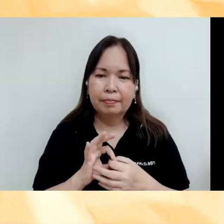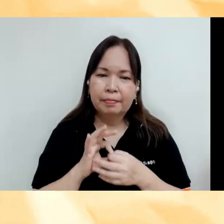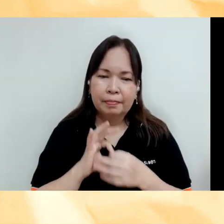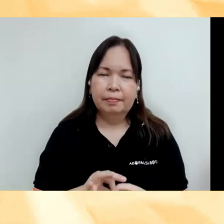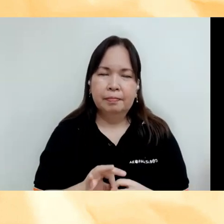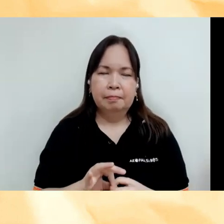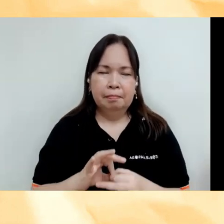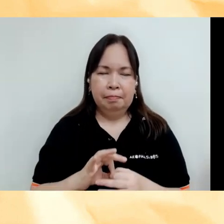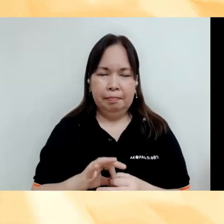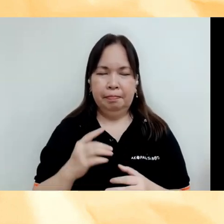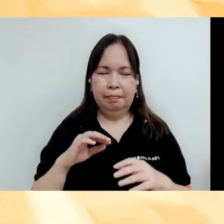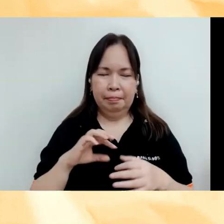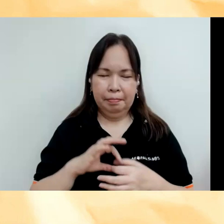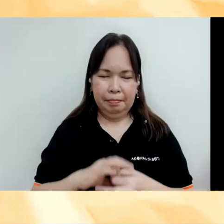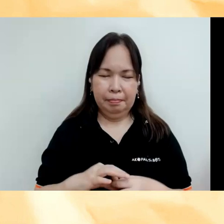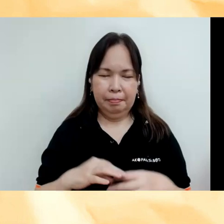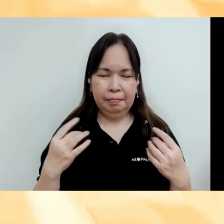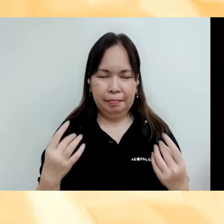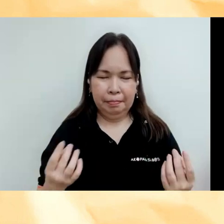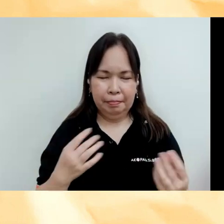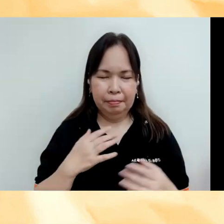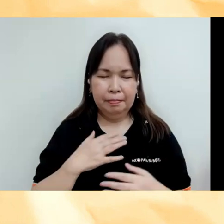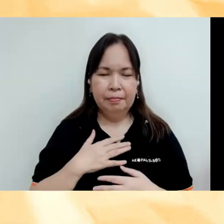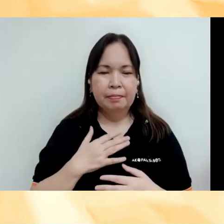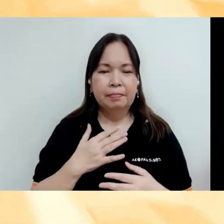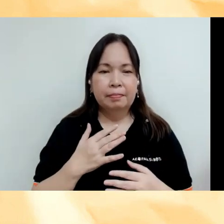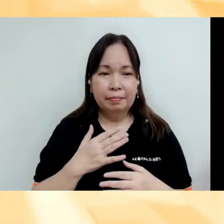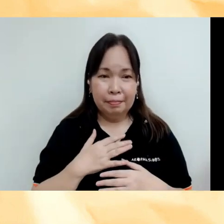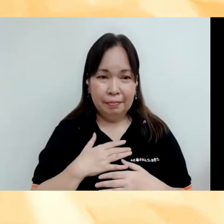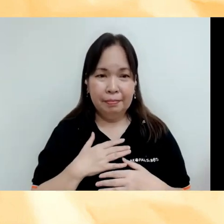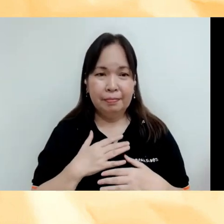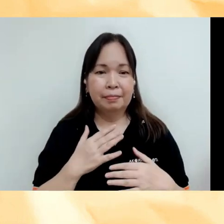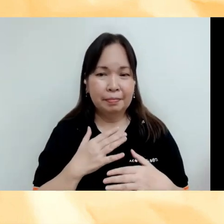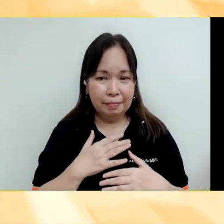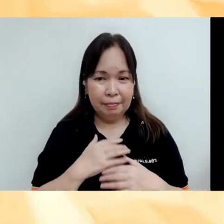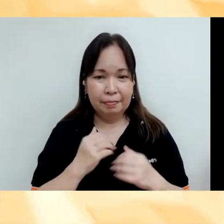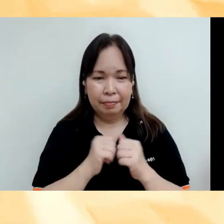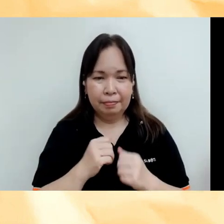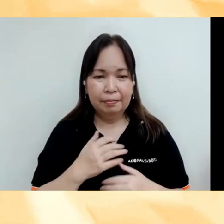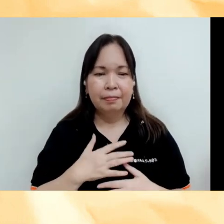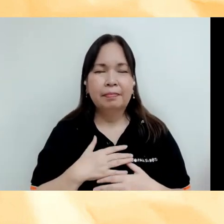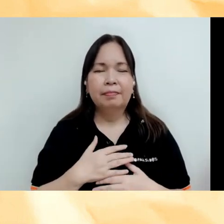position. Let's take a few breaths together, breathing in